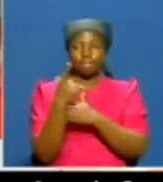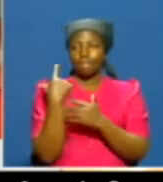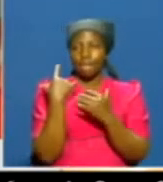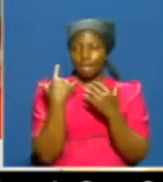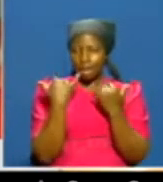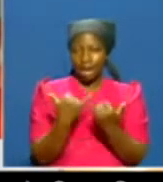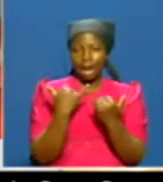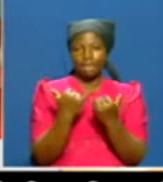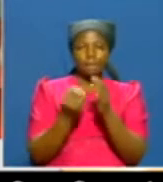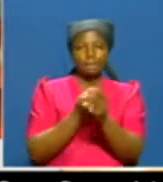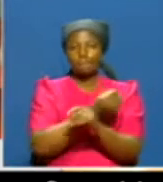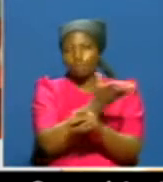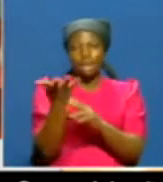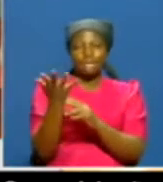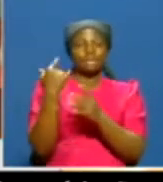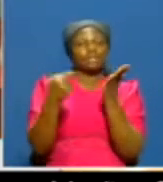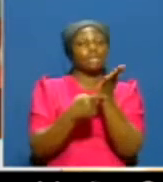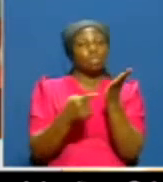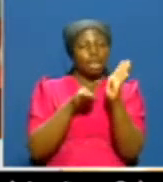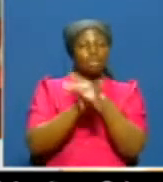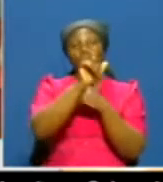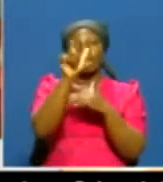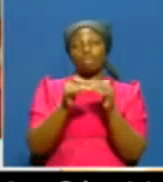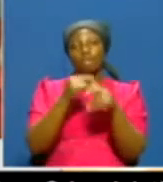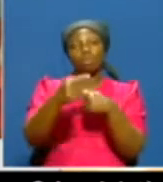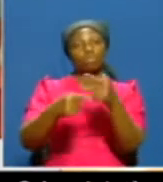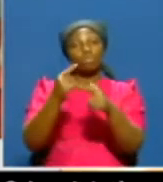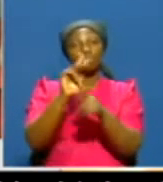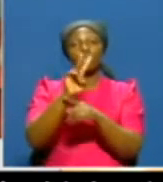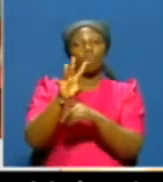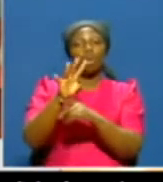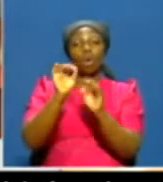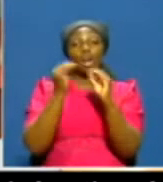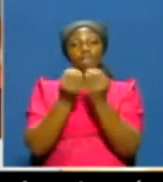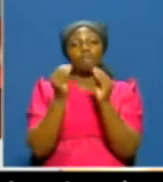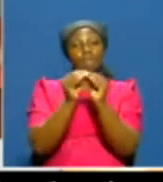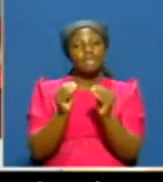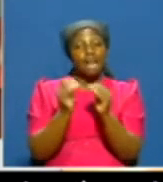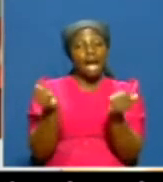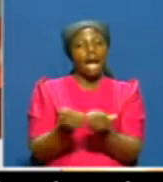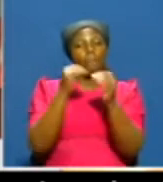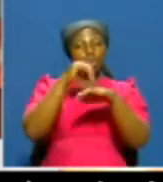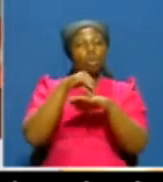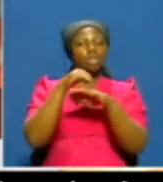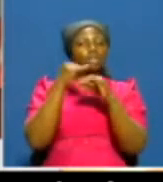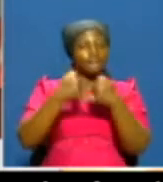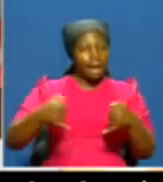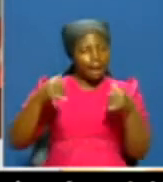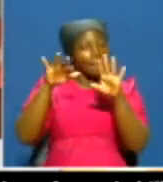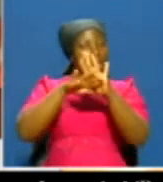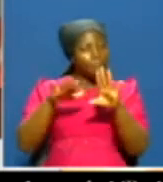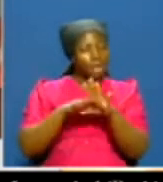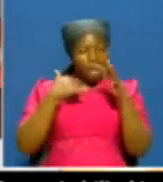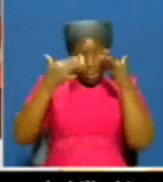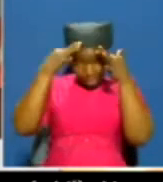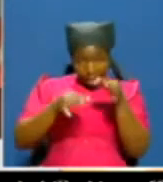within the region. During the ongoing 24th organization's meeting held virtually, the members have resolved to follow